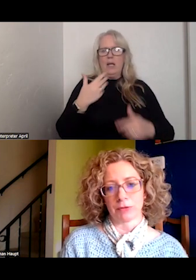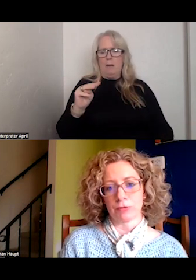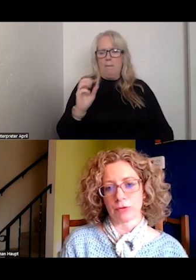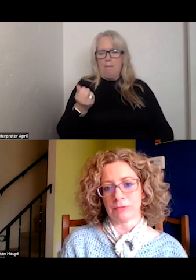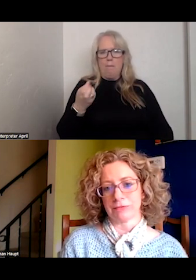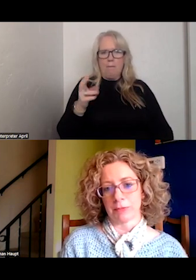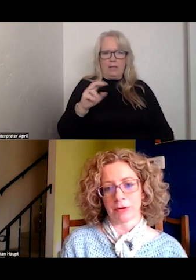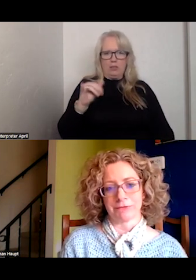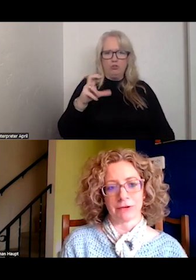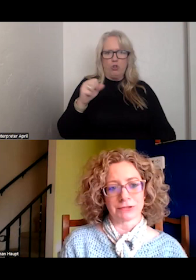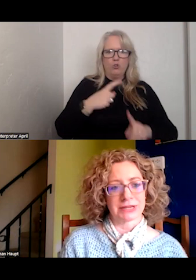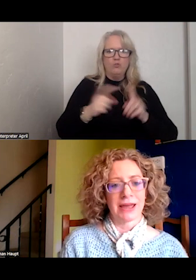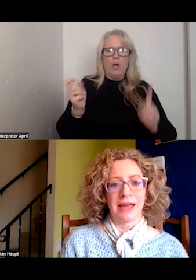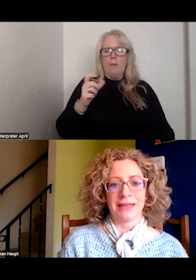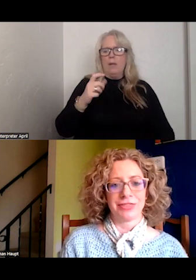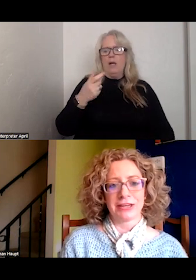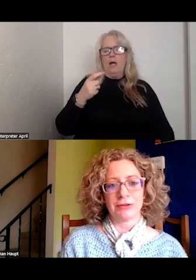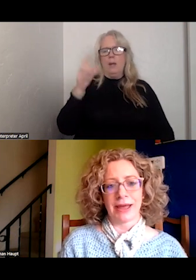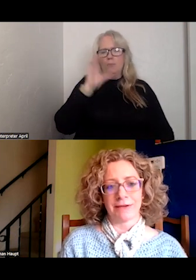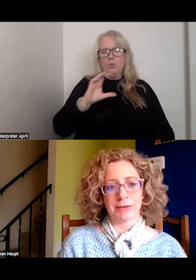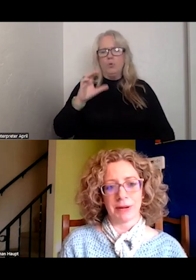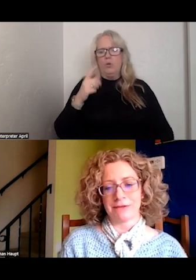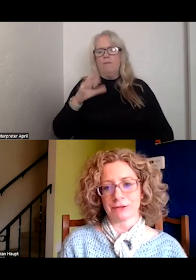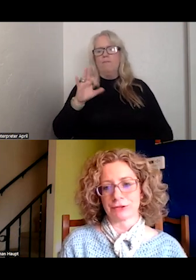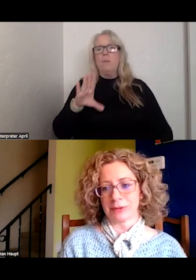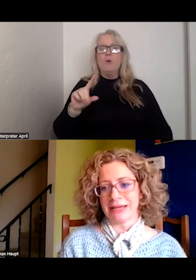Jones-Bell from Google, February 1st. And thank you